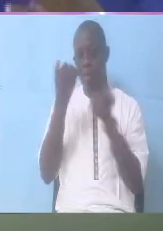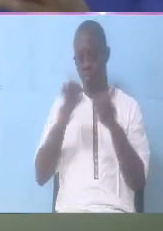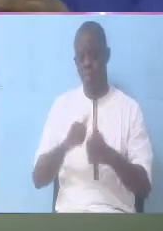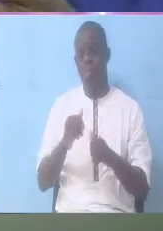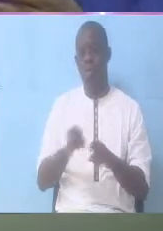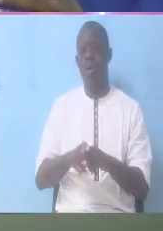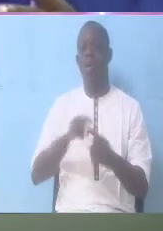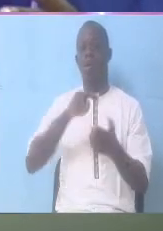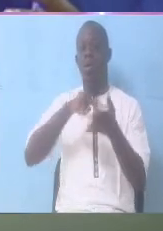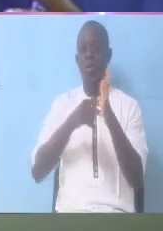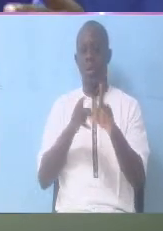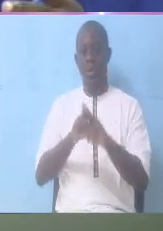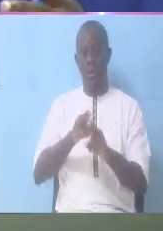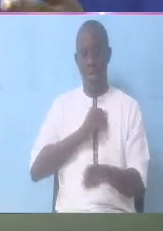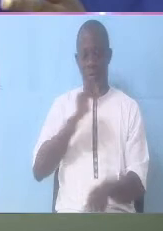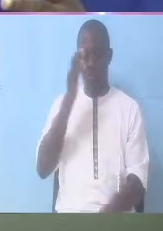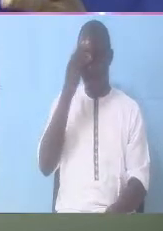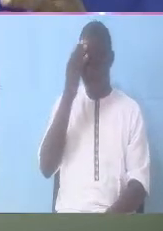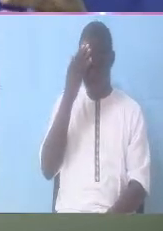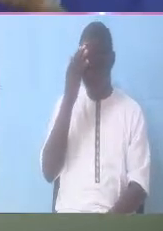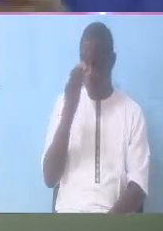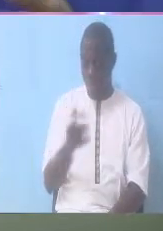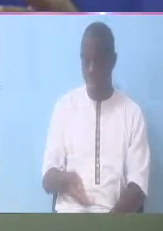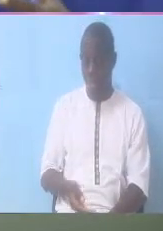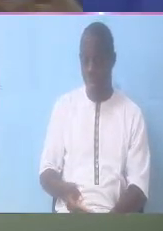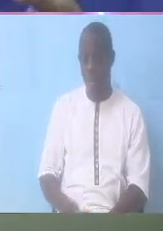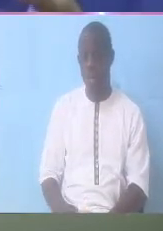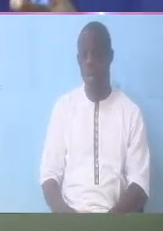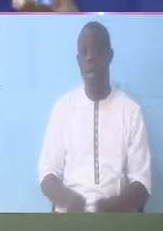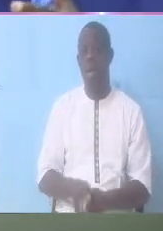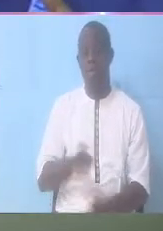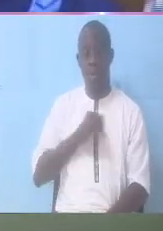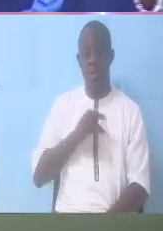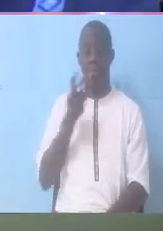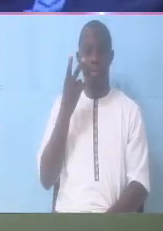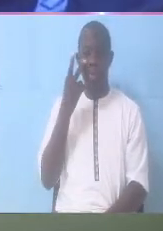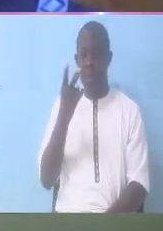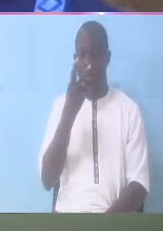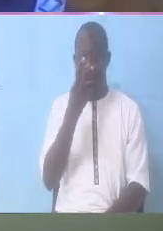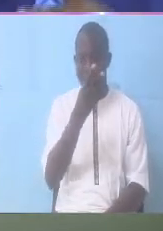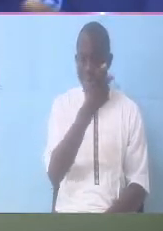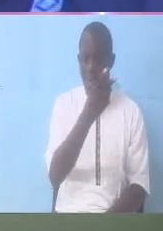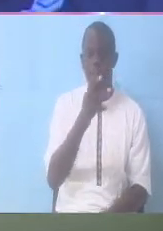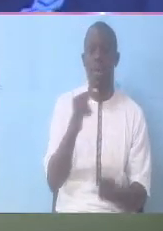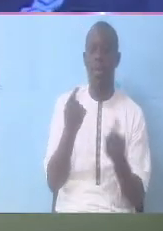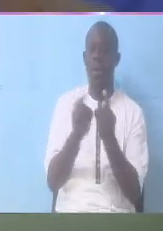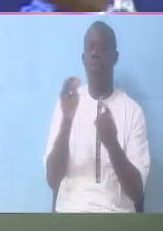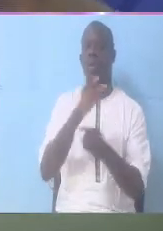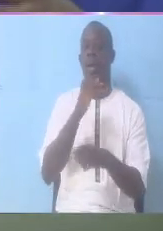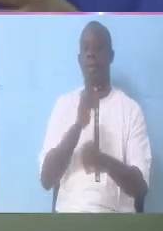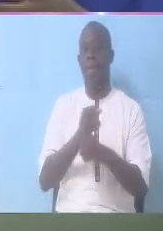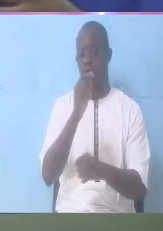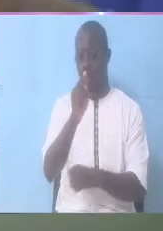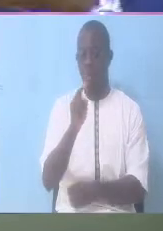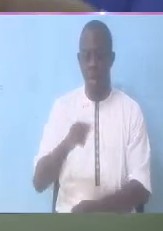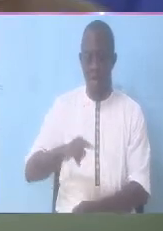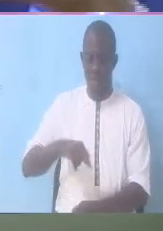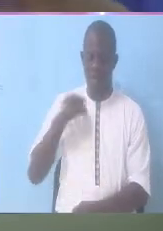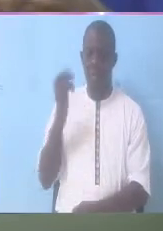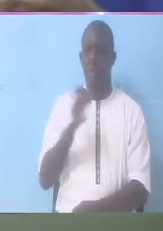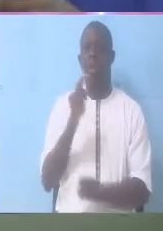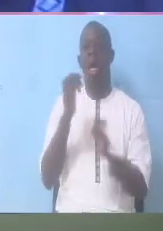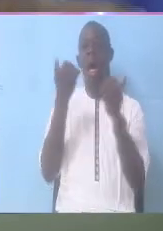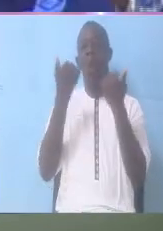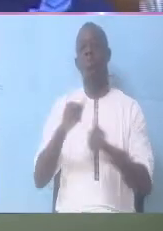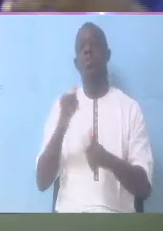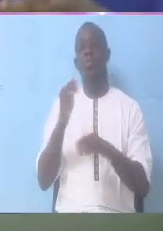So in effect he knew, he saw things that made you feel that what was